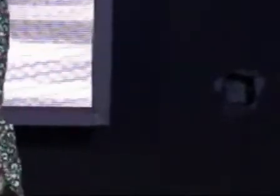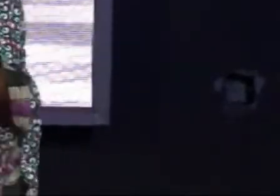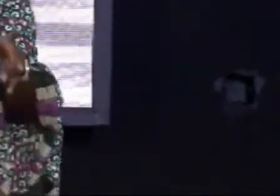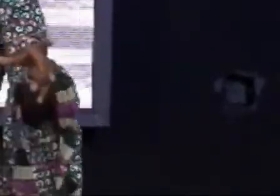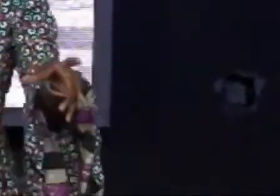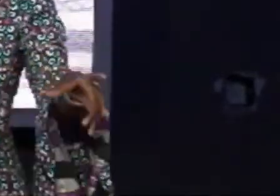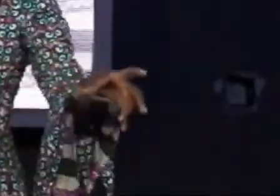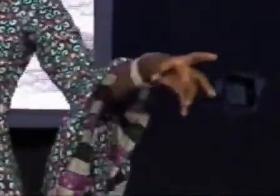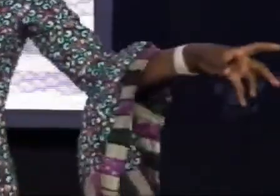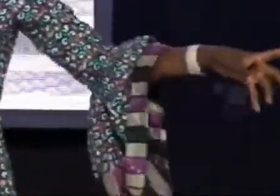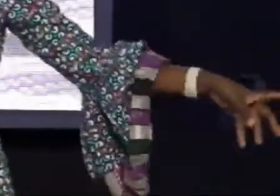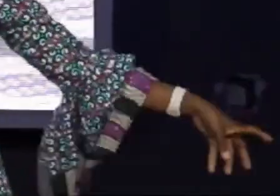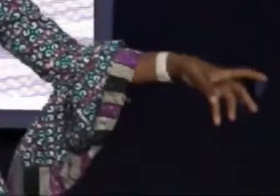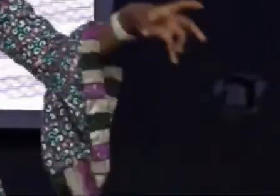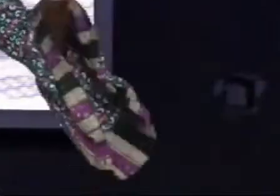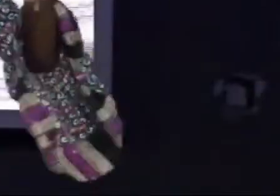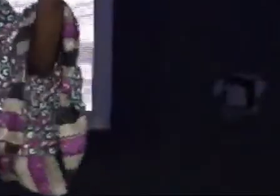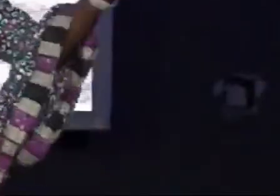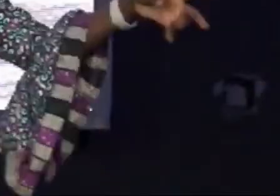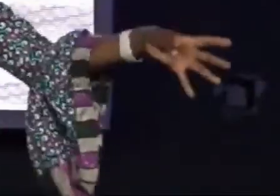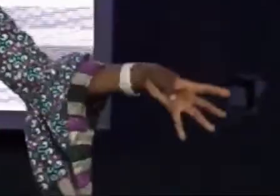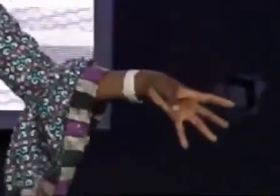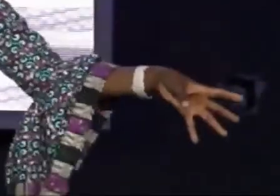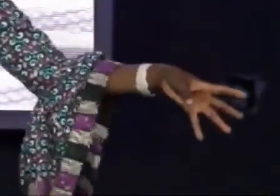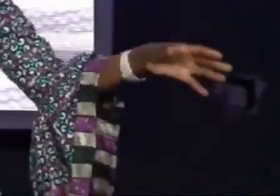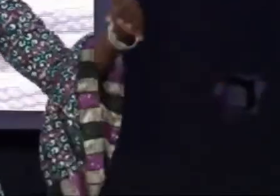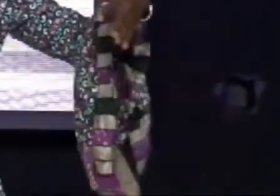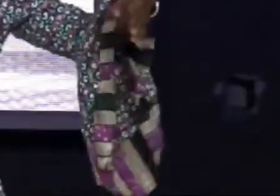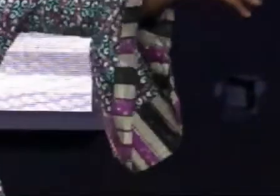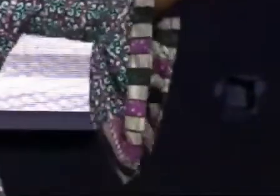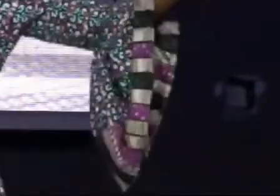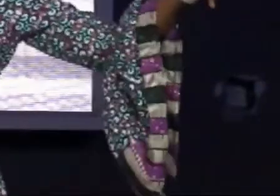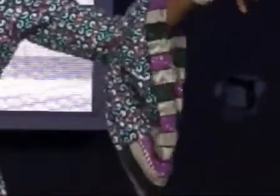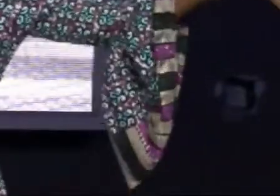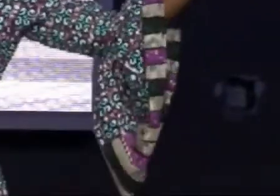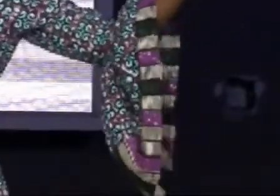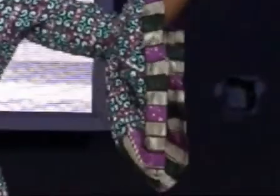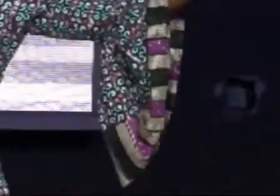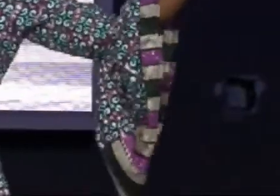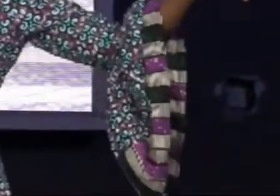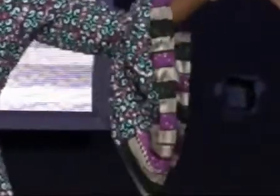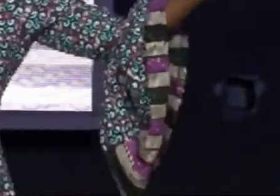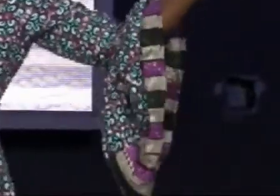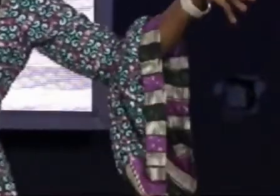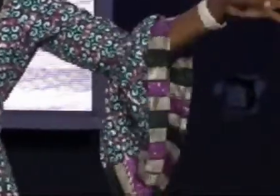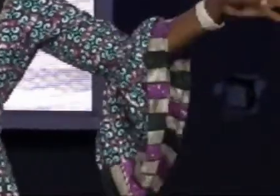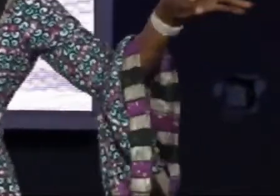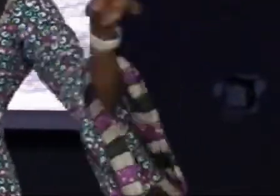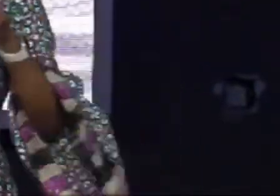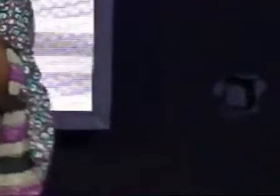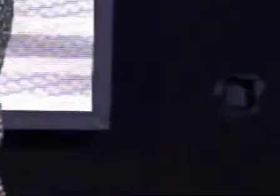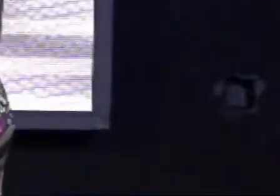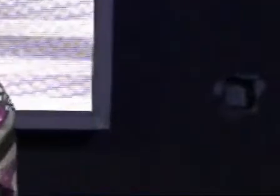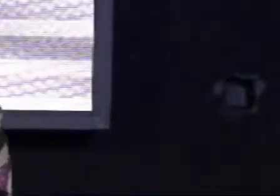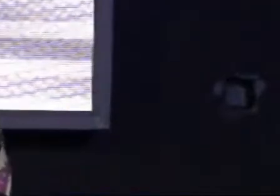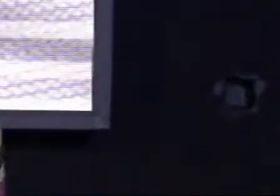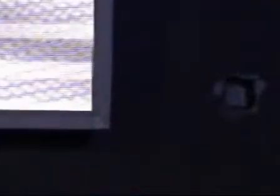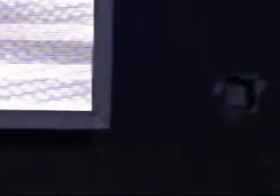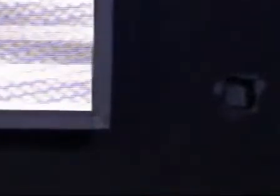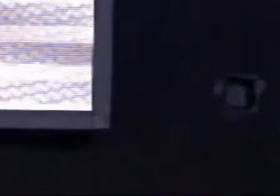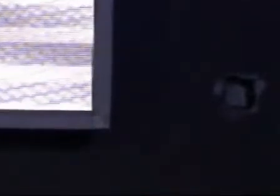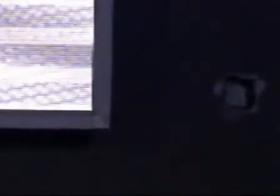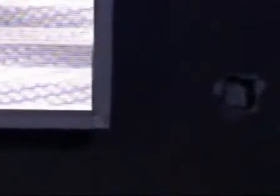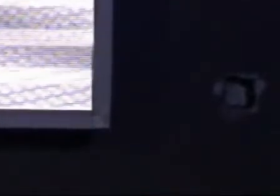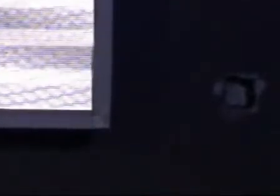classmates who were doing architecture and all the engineering courses would laugh at us because, oh, look at those artists. If you couldn't go